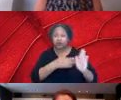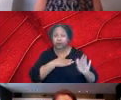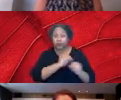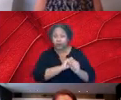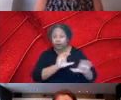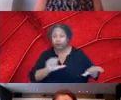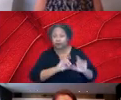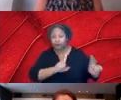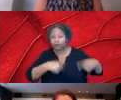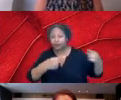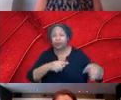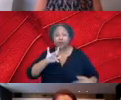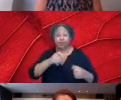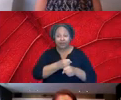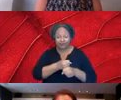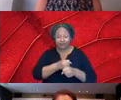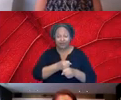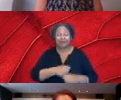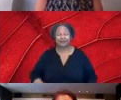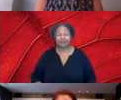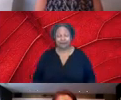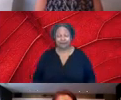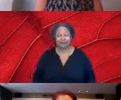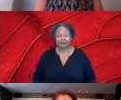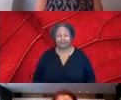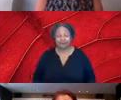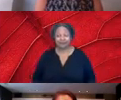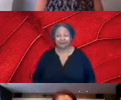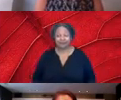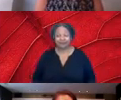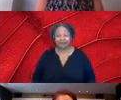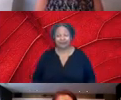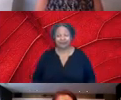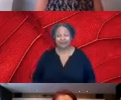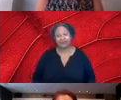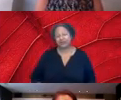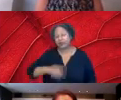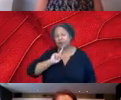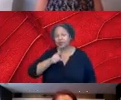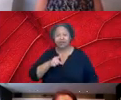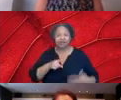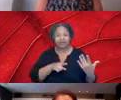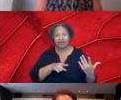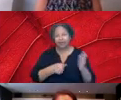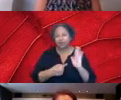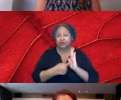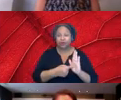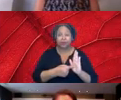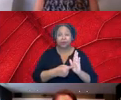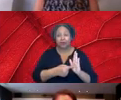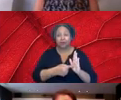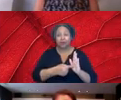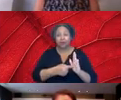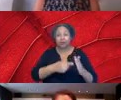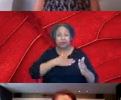over the past 25 years. And it's just simply presenting all the layers of work that I